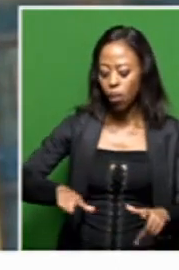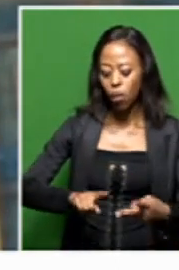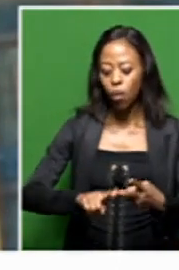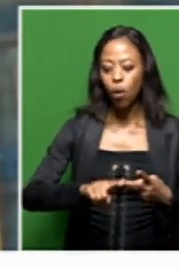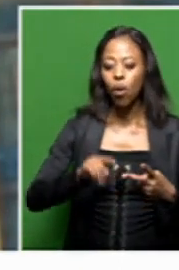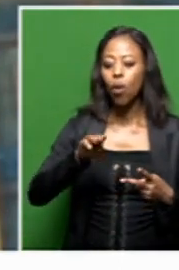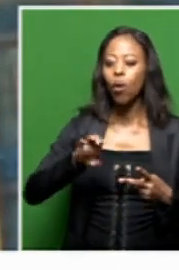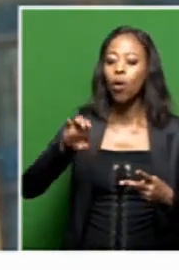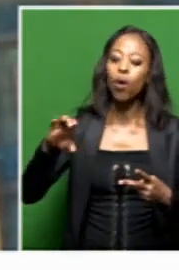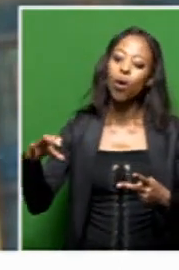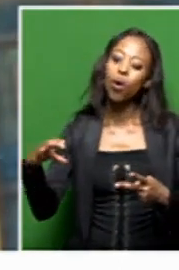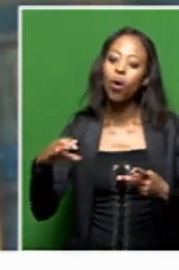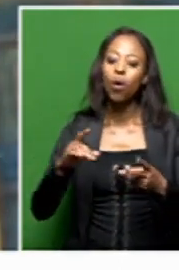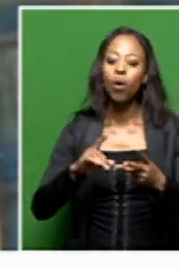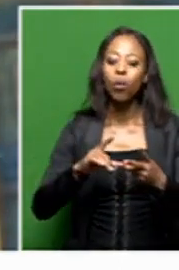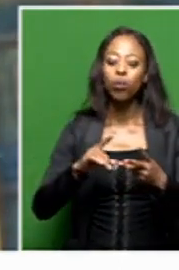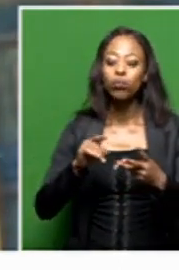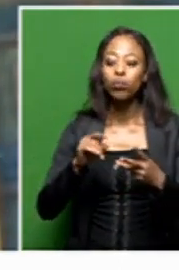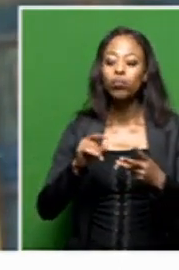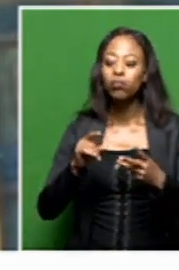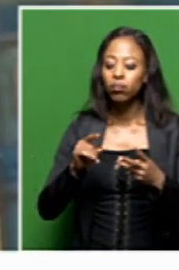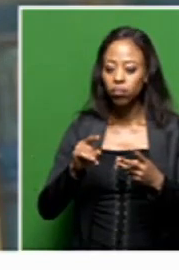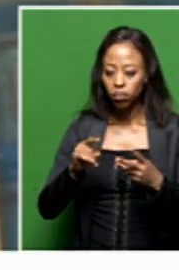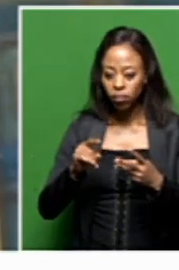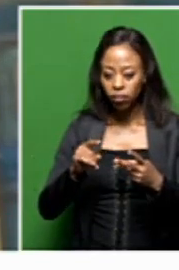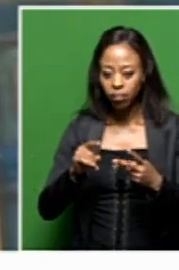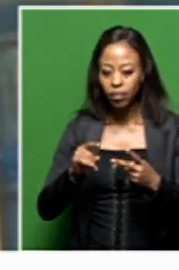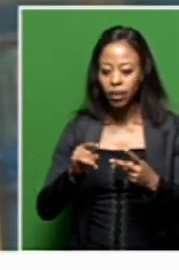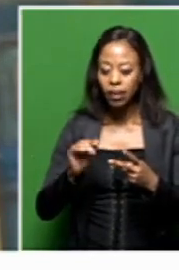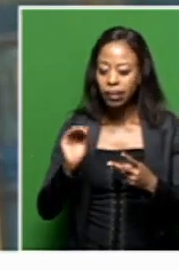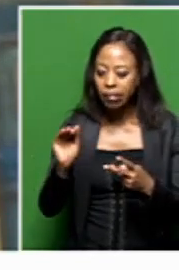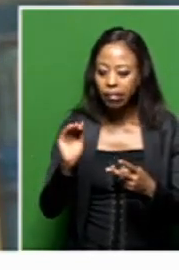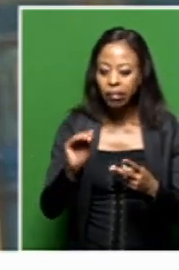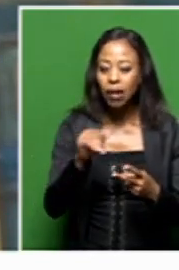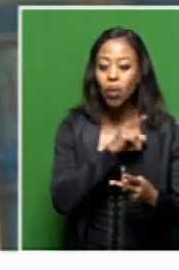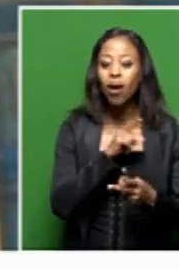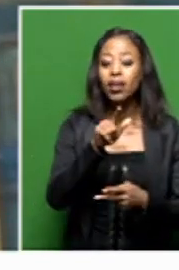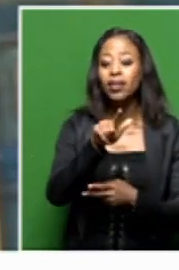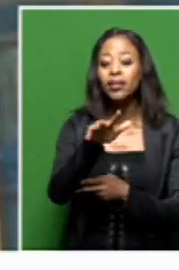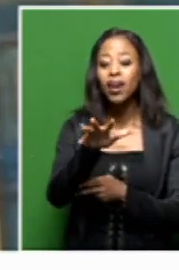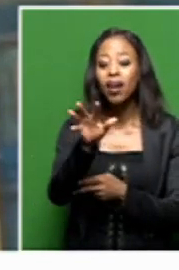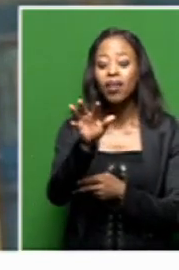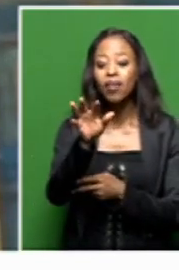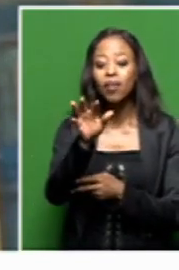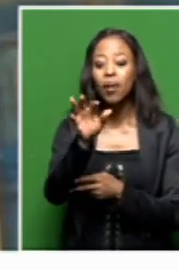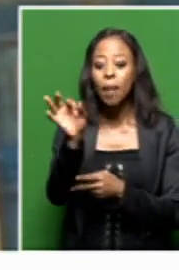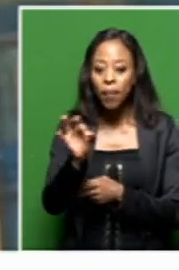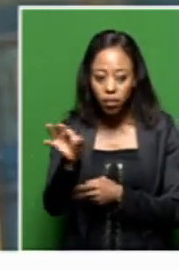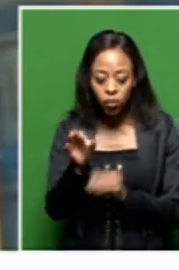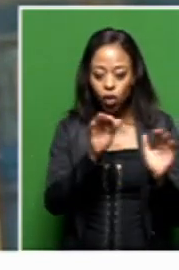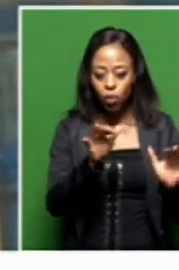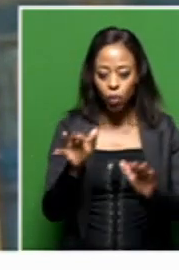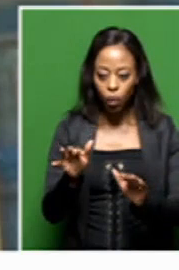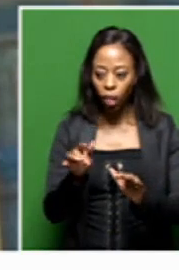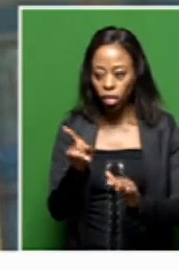the Eastern Cape rural areas, that we've been bragging for some time that they are over 75% of that population is